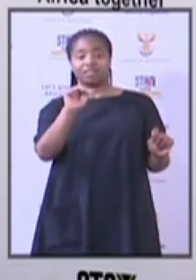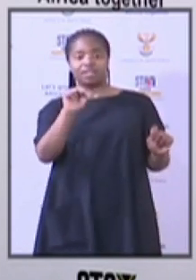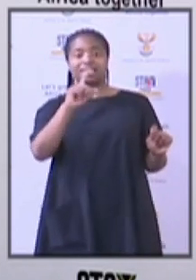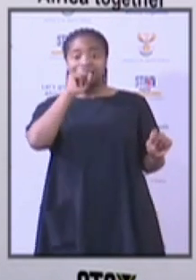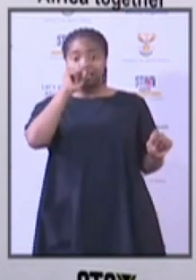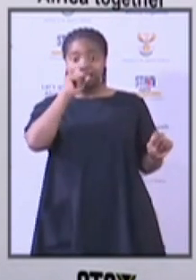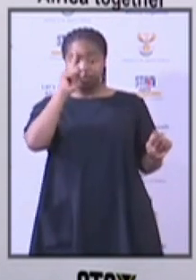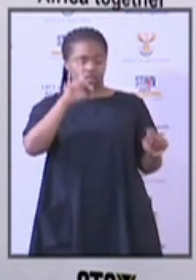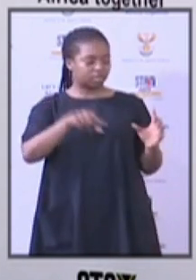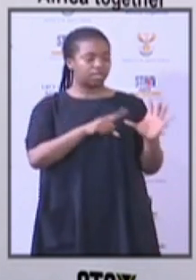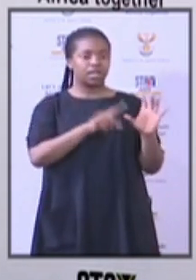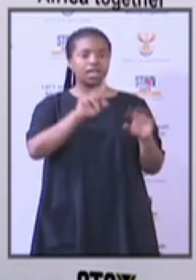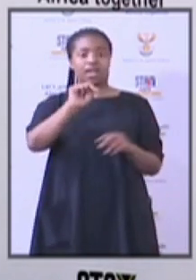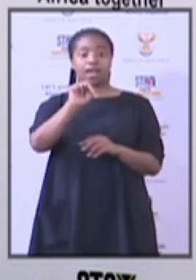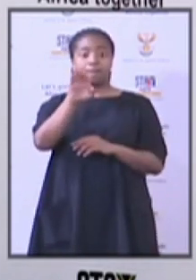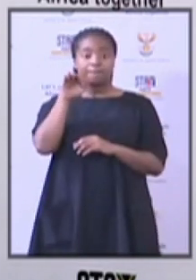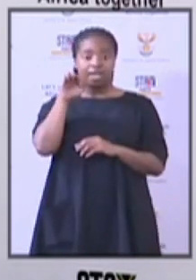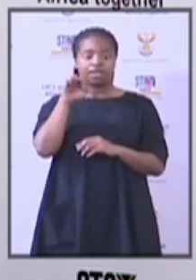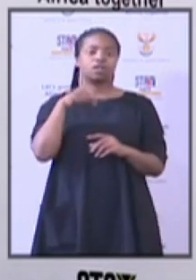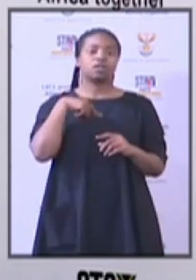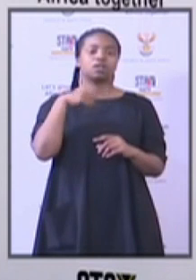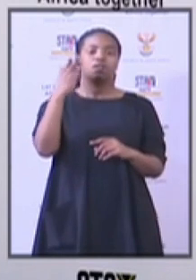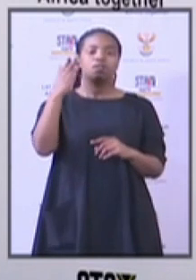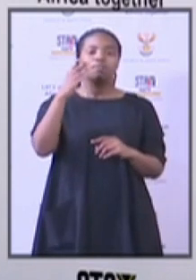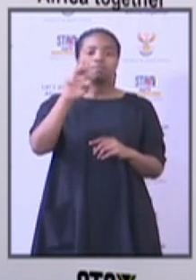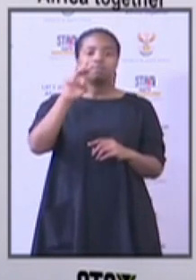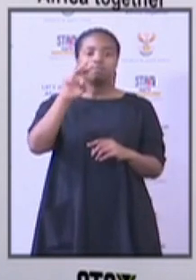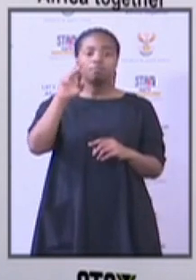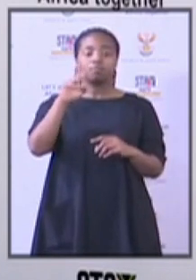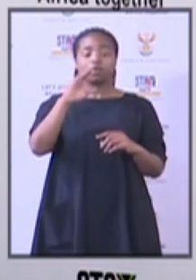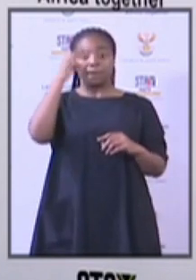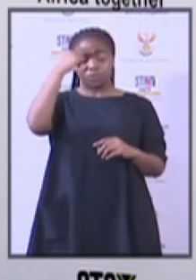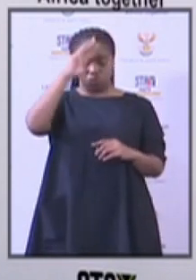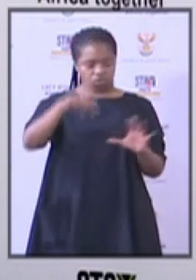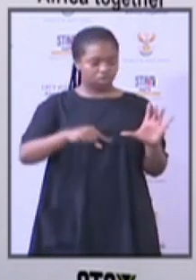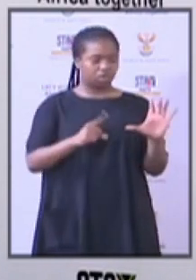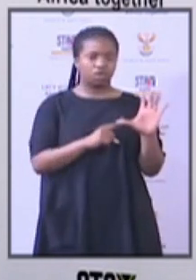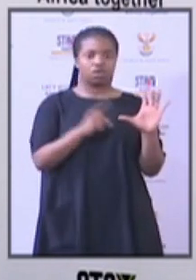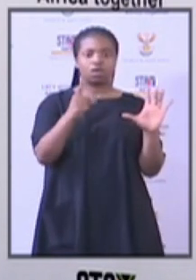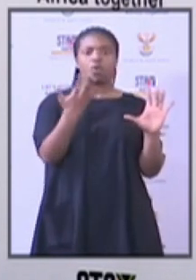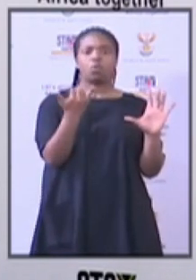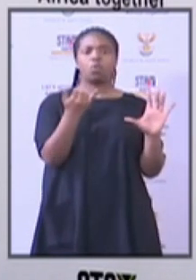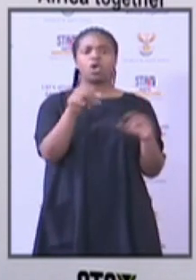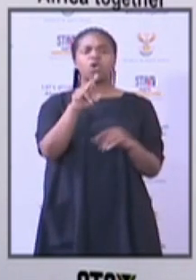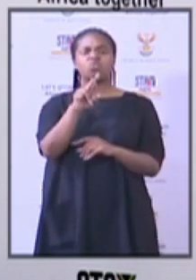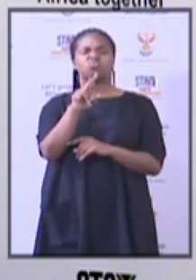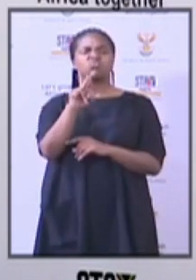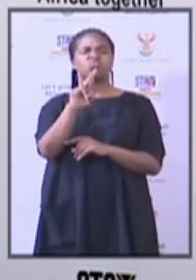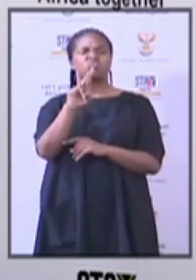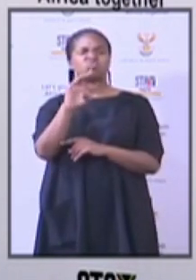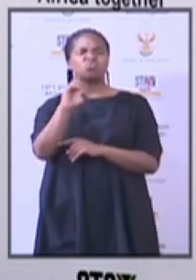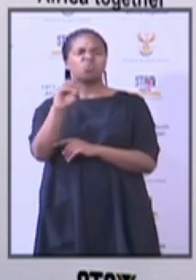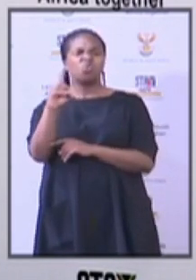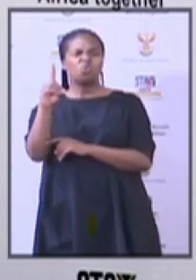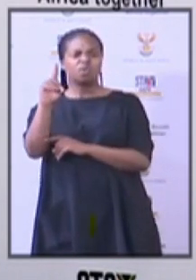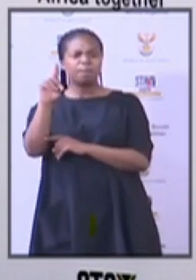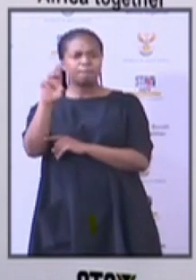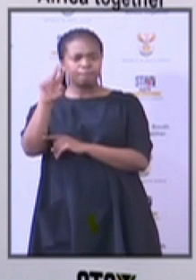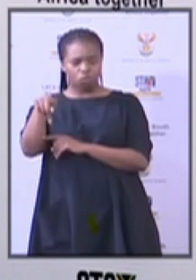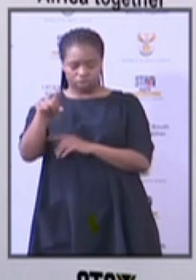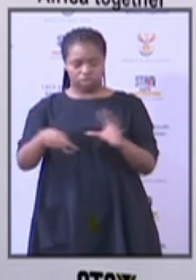Sandton, Nedbank Arcadia, Nedbank Constantia Kloof in Roodepoort, Nedbank